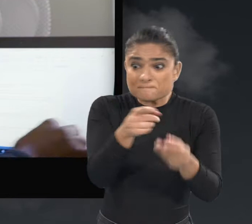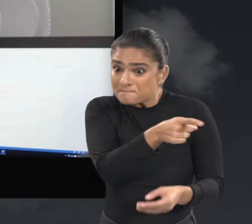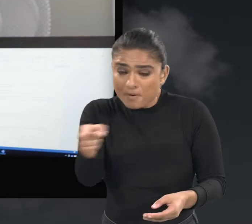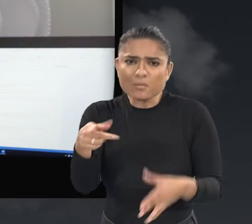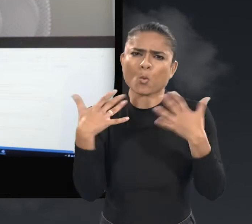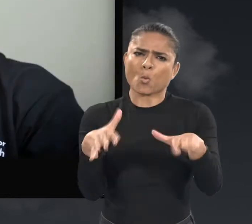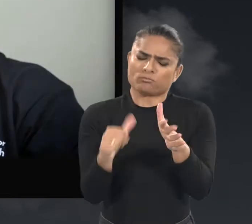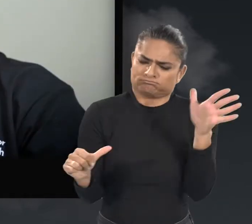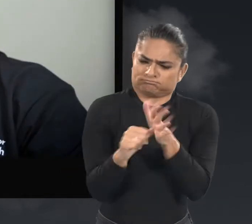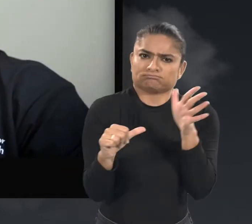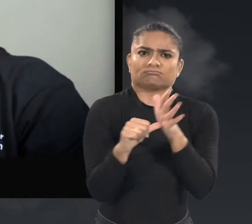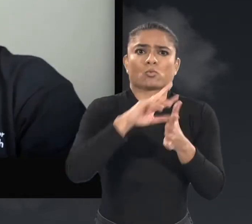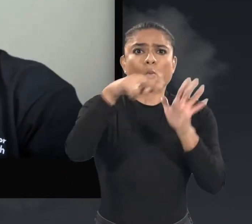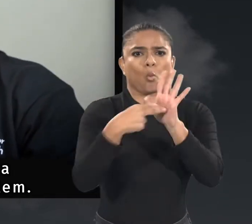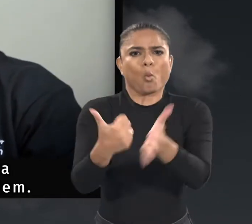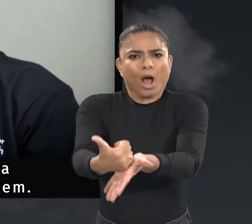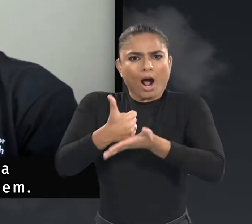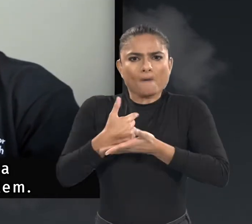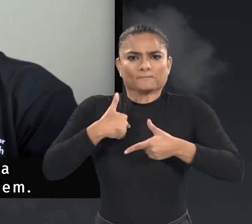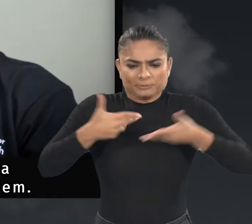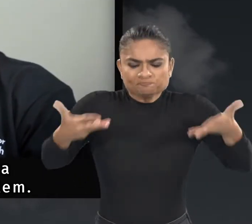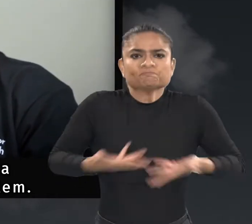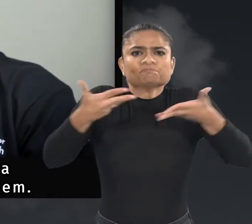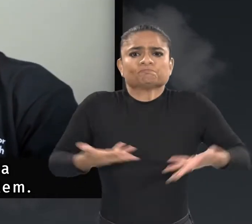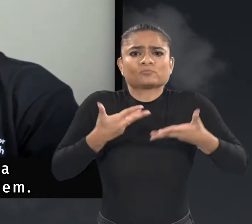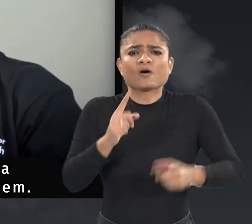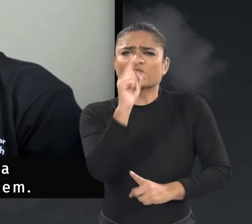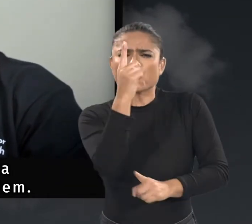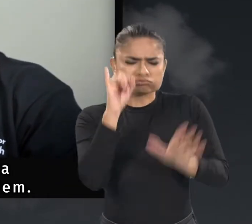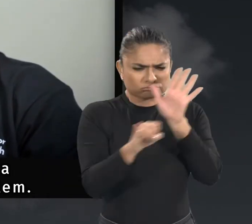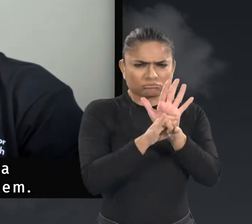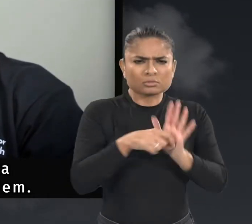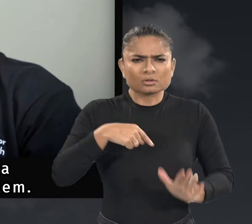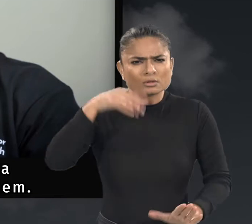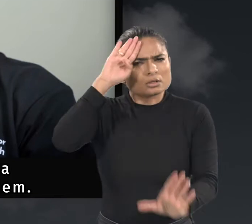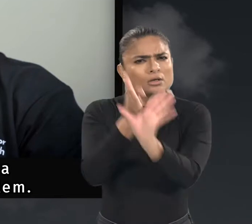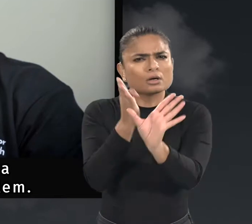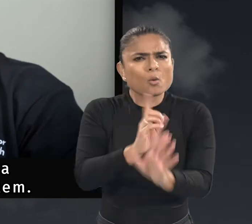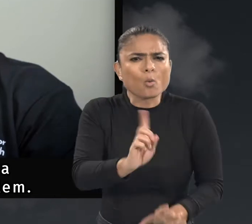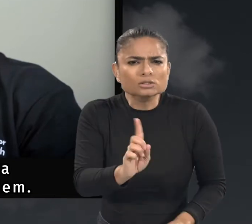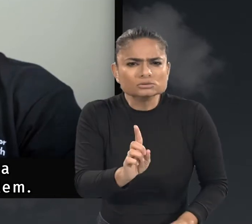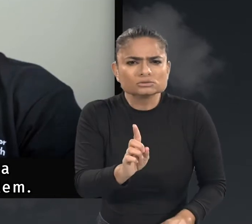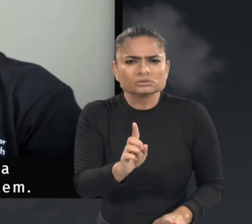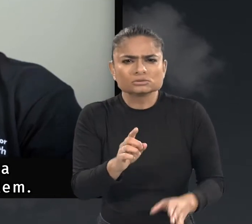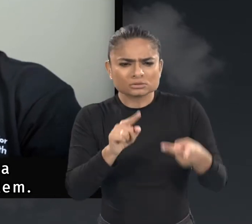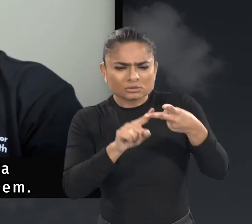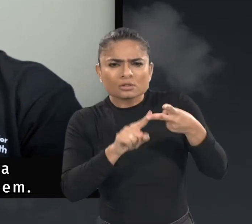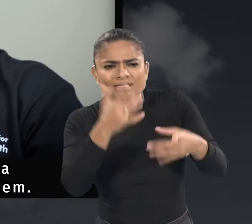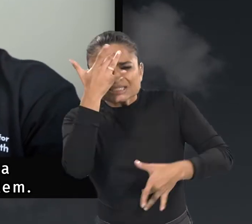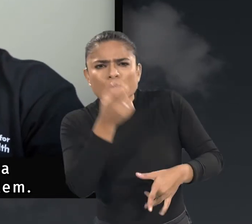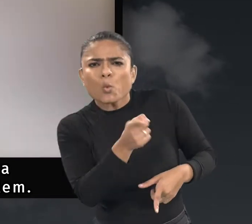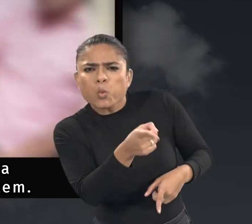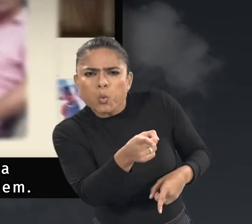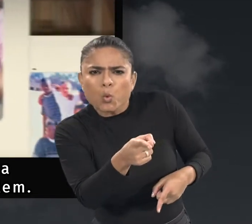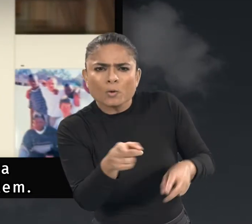role that family members is to identify first kuti umuntu has a mental illness